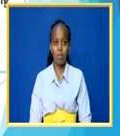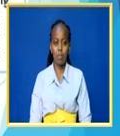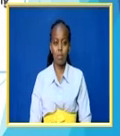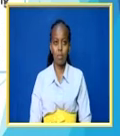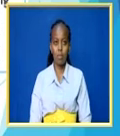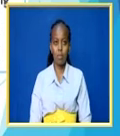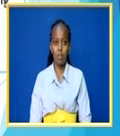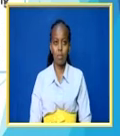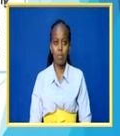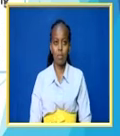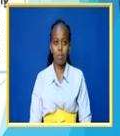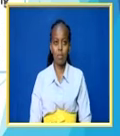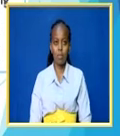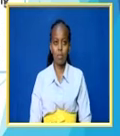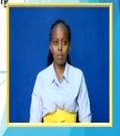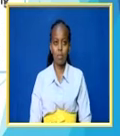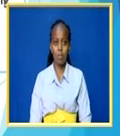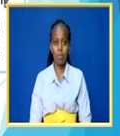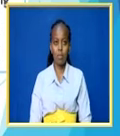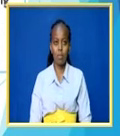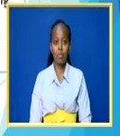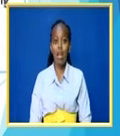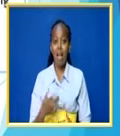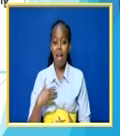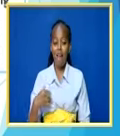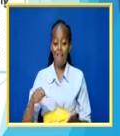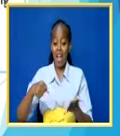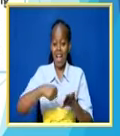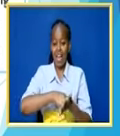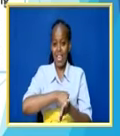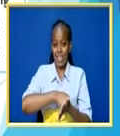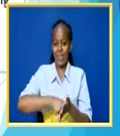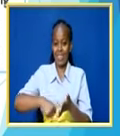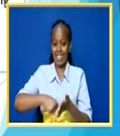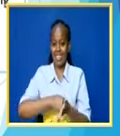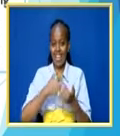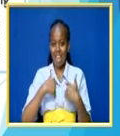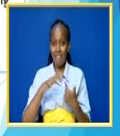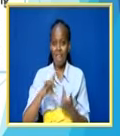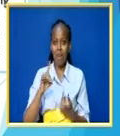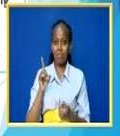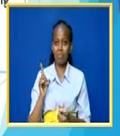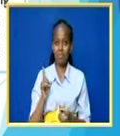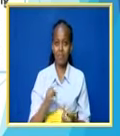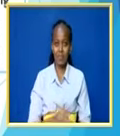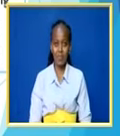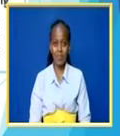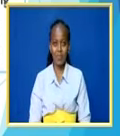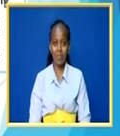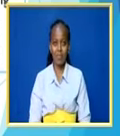What can you see? Somebody. I can see it somewhere. Ironing. I found ironing. I found it. Oh, there it is.